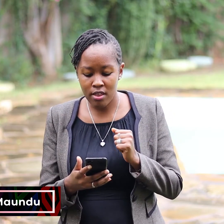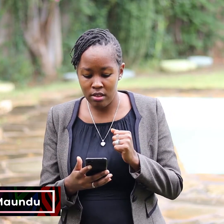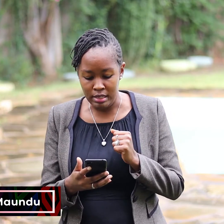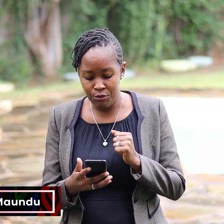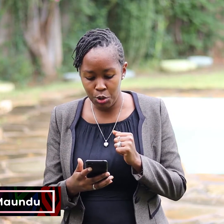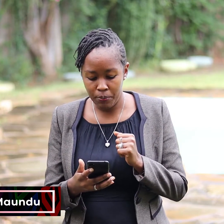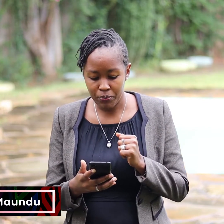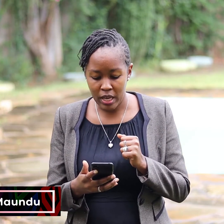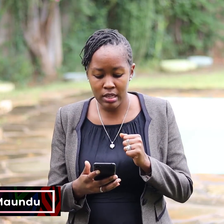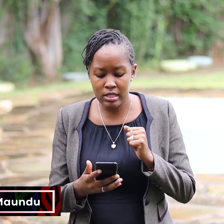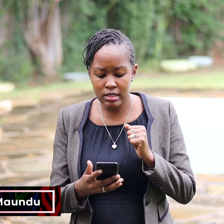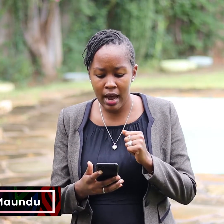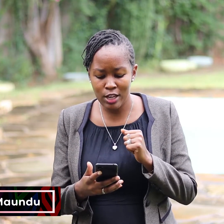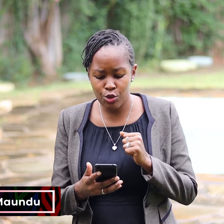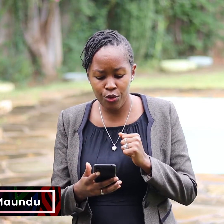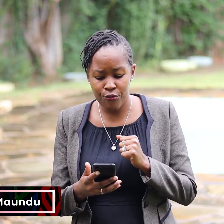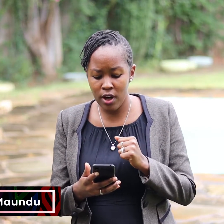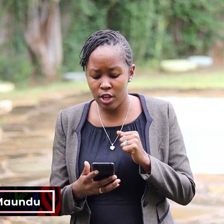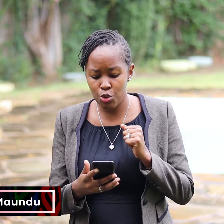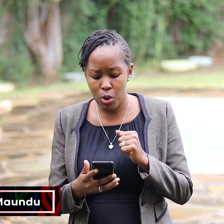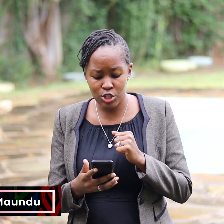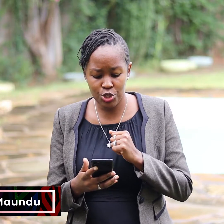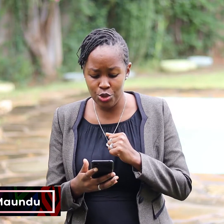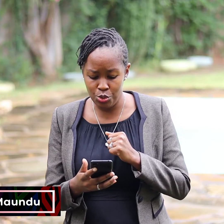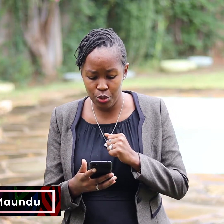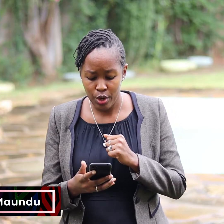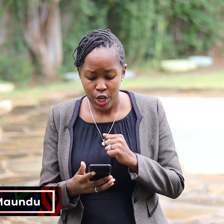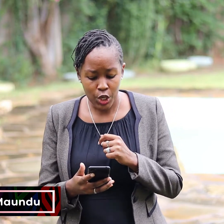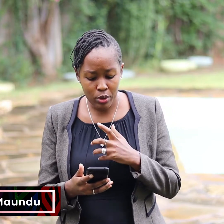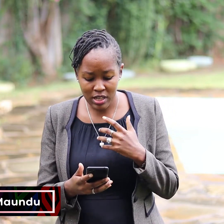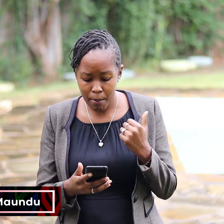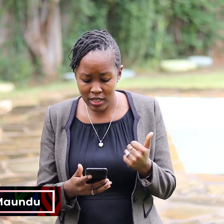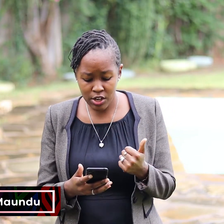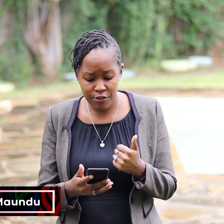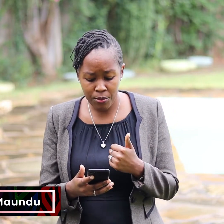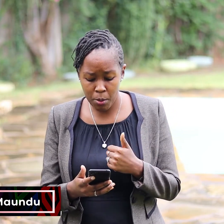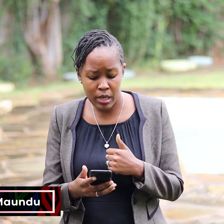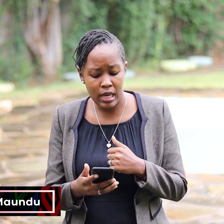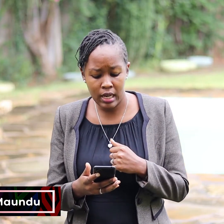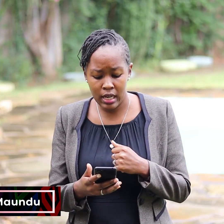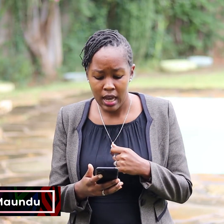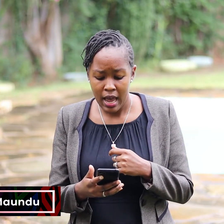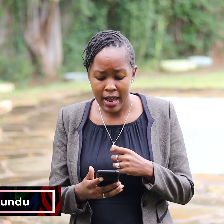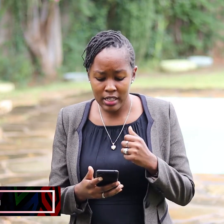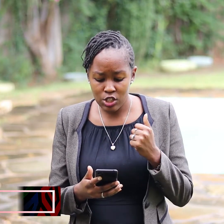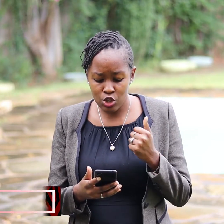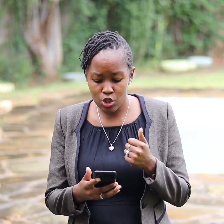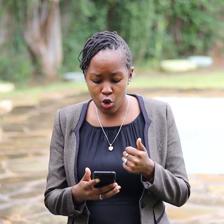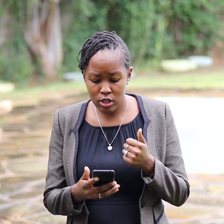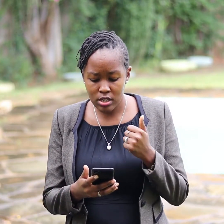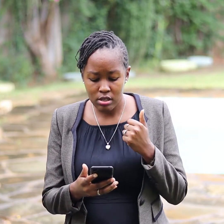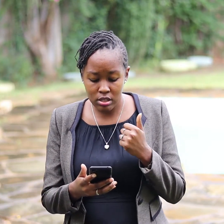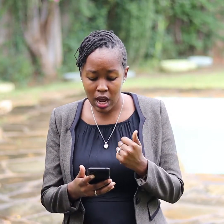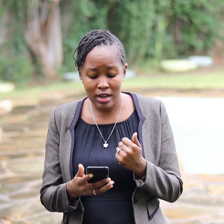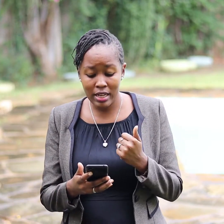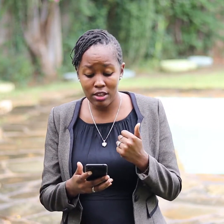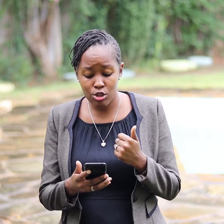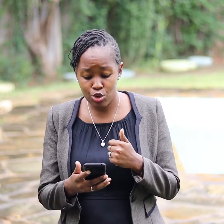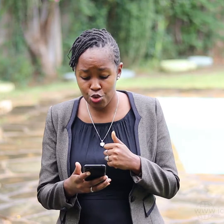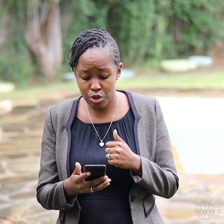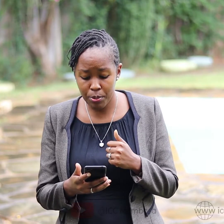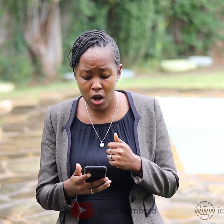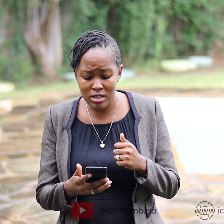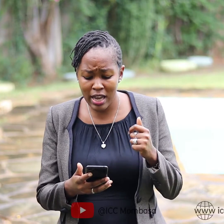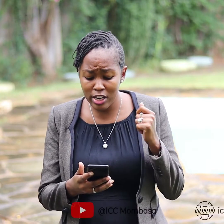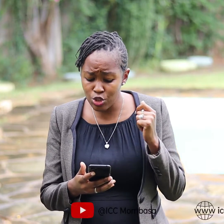your father, the devil, and the desires of your father you want to do. He was a murderer from the beginning and does not stand in